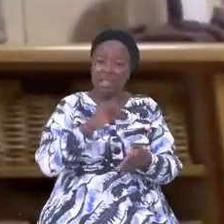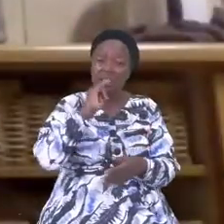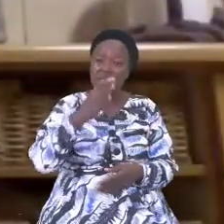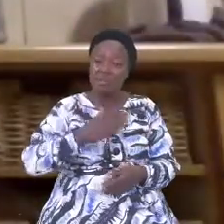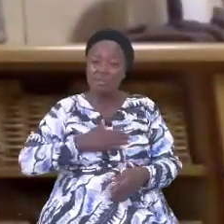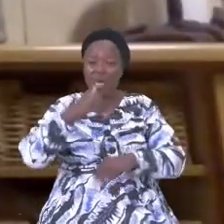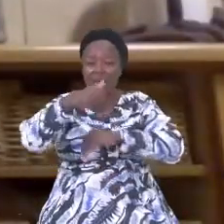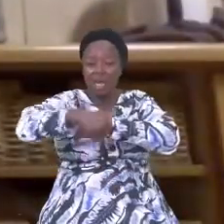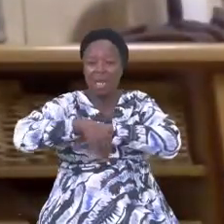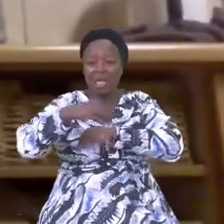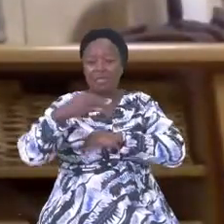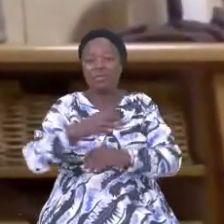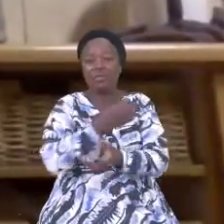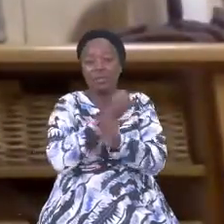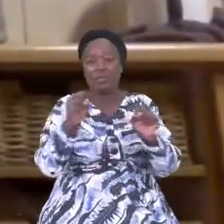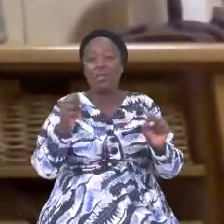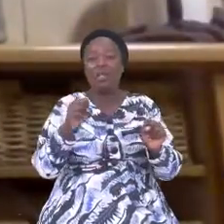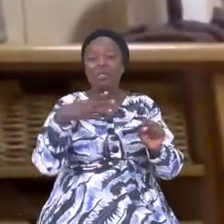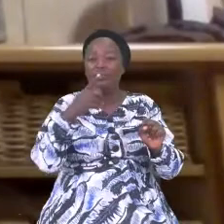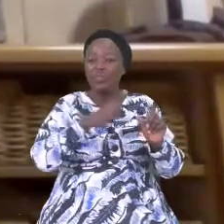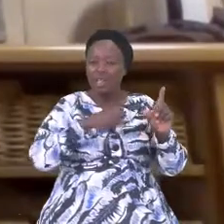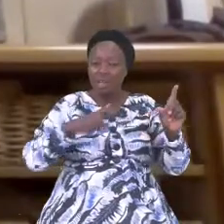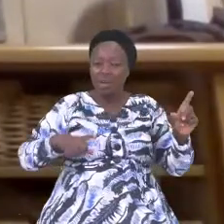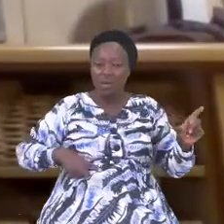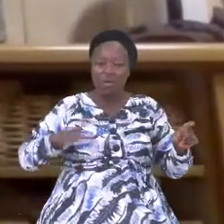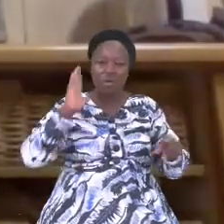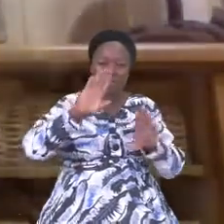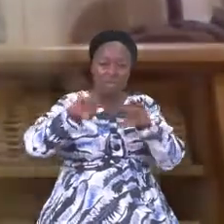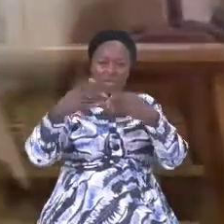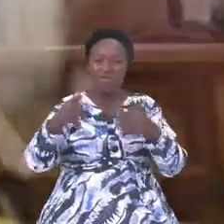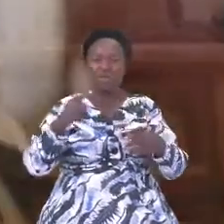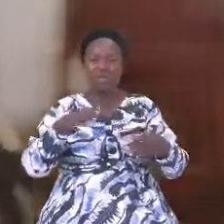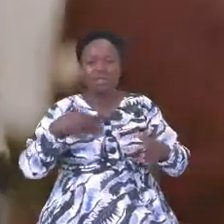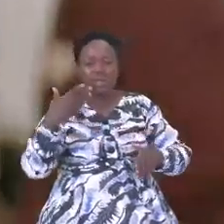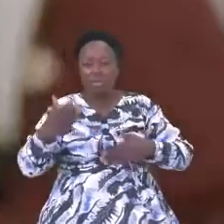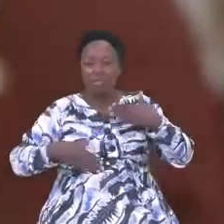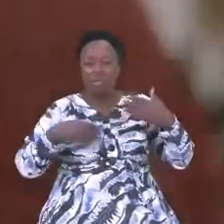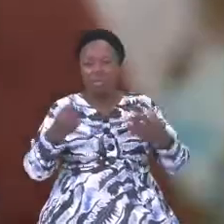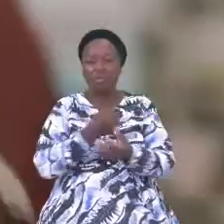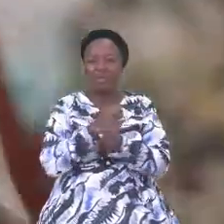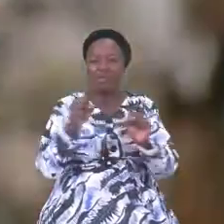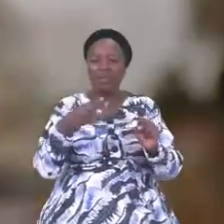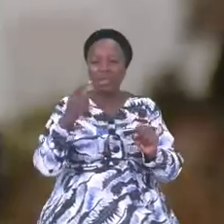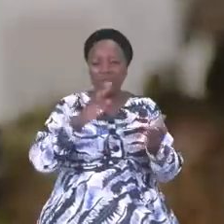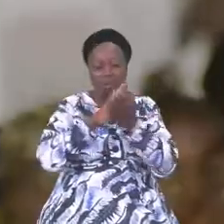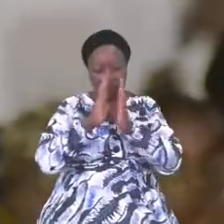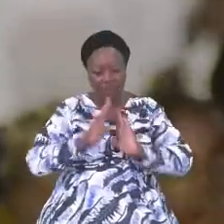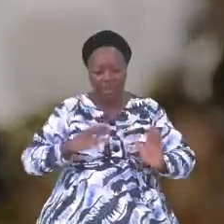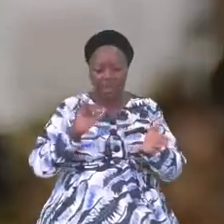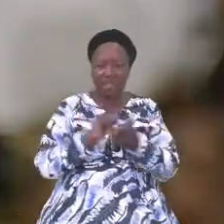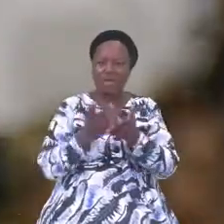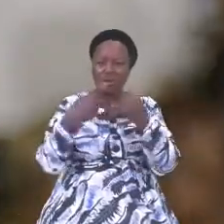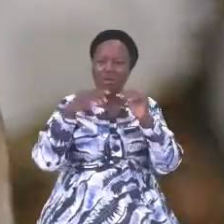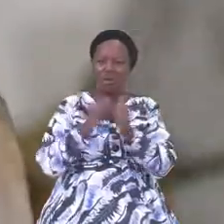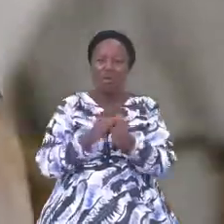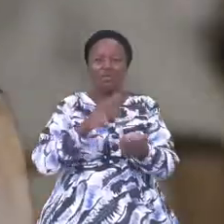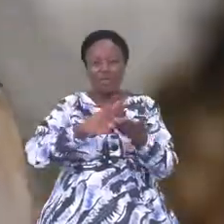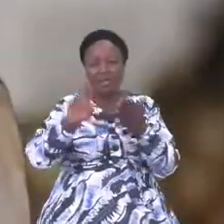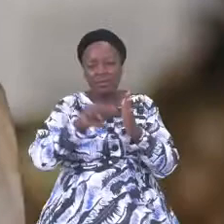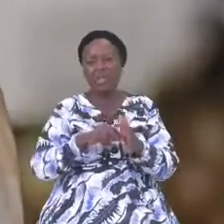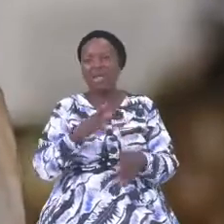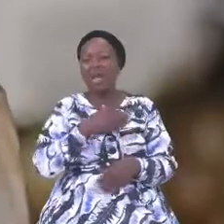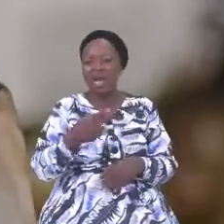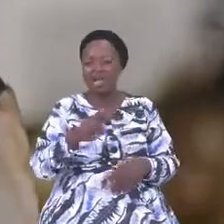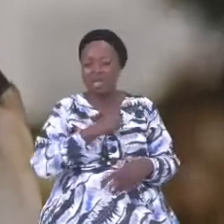salvation. The Lord will give you the joy of salvation, the peace that comes with forgiveness, and